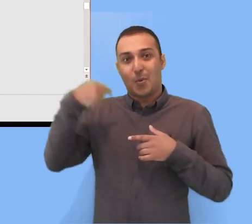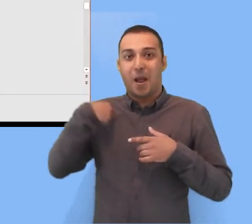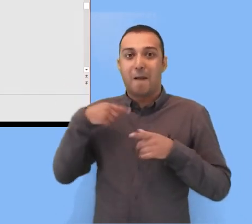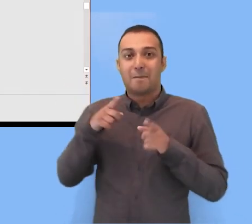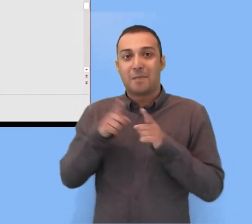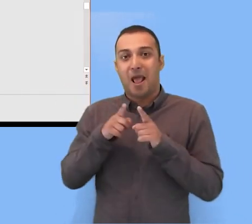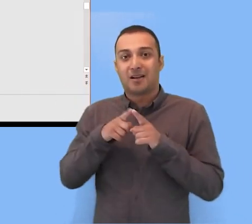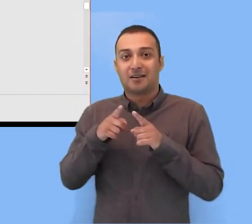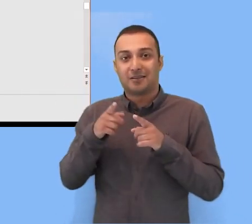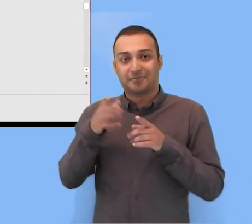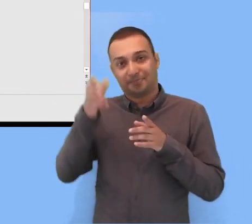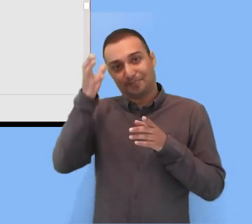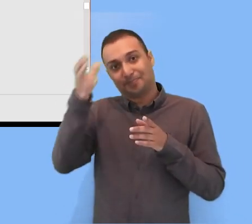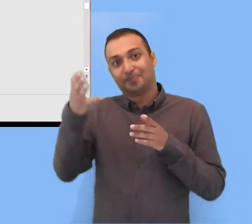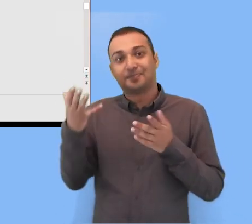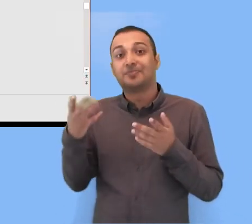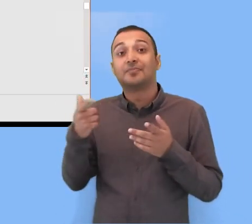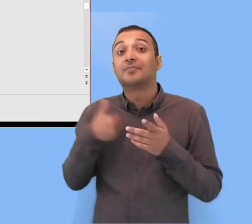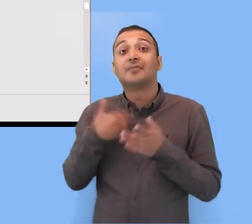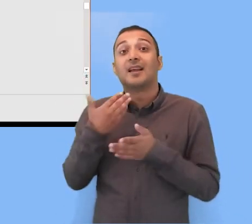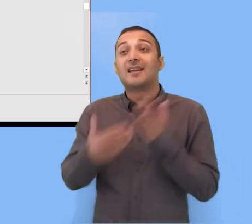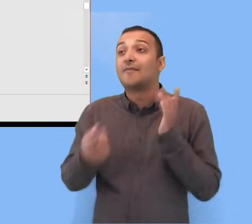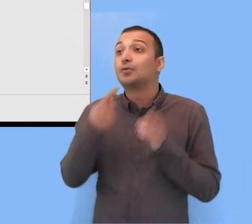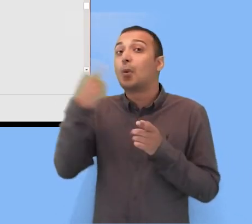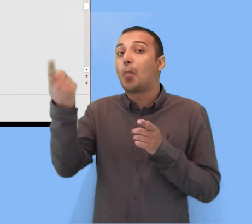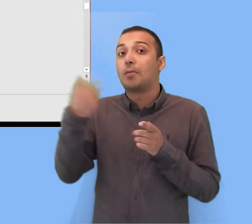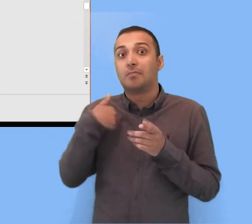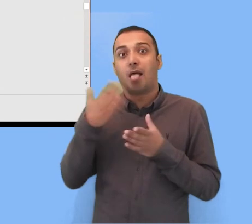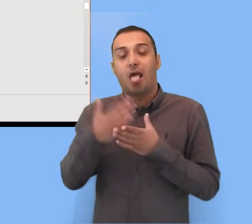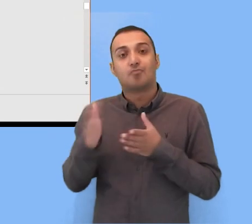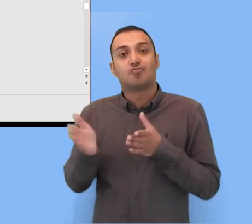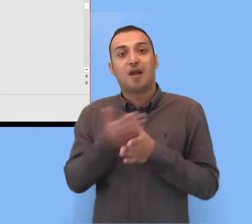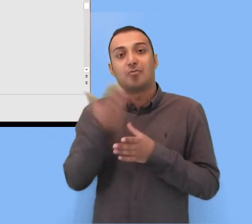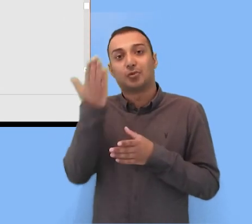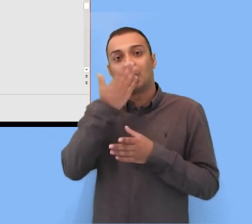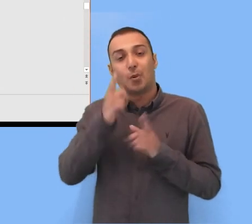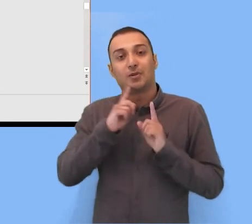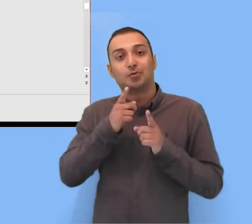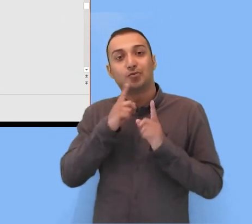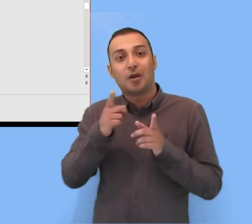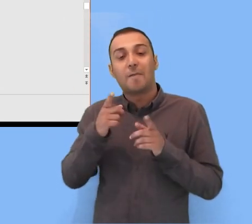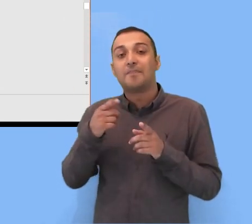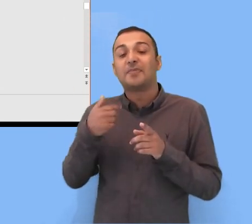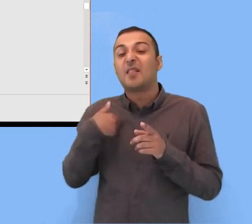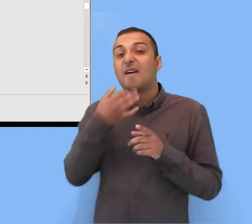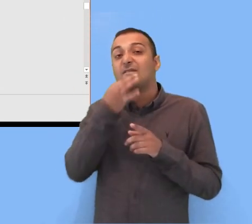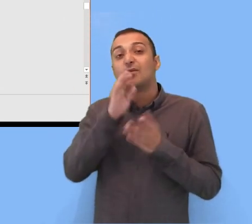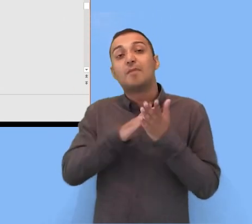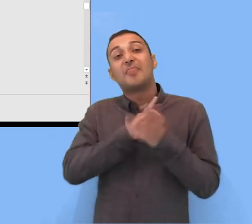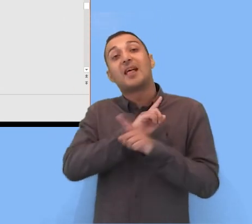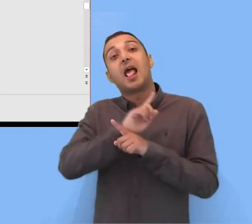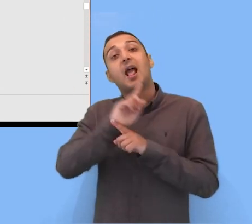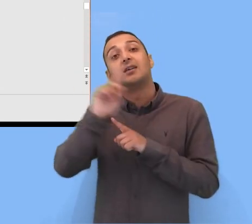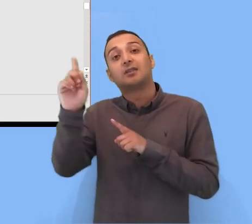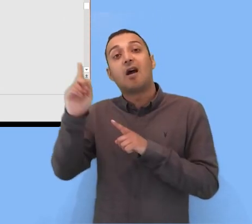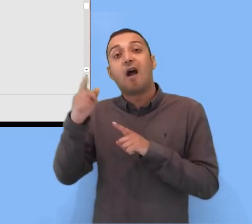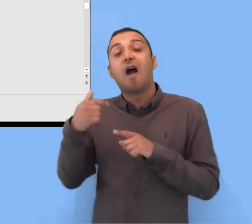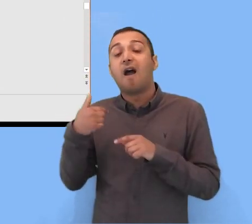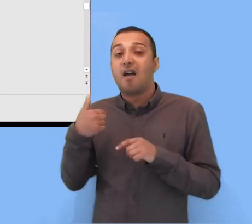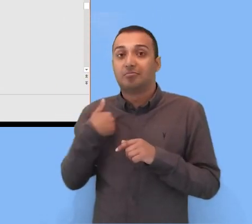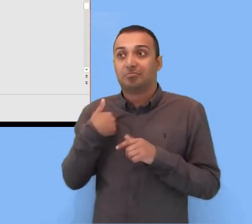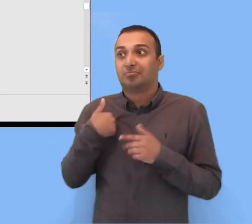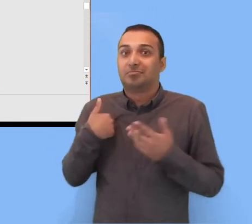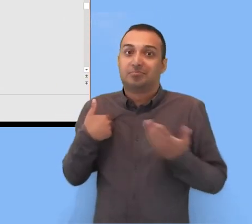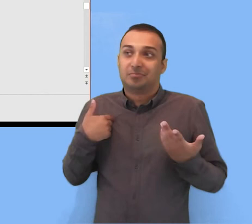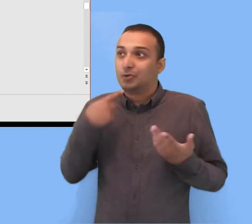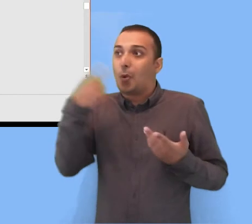primary school teacher. It just came out a few months later because of my work timings. I didn't say I'm a teacher because I want the